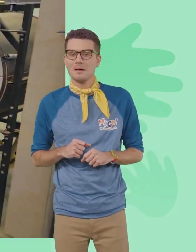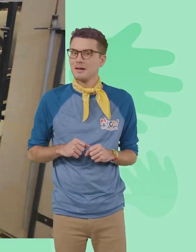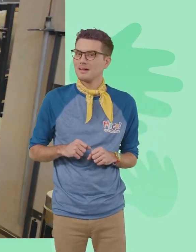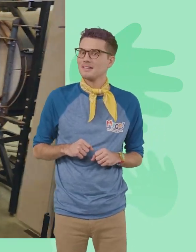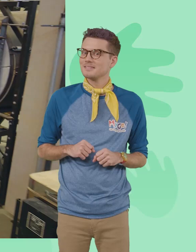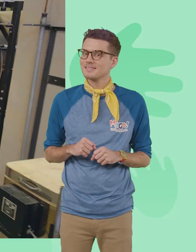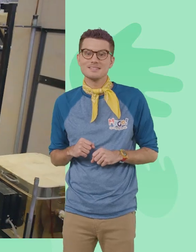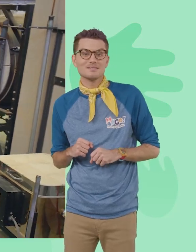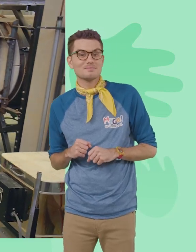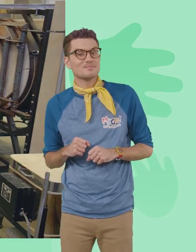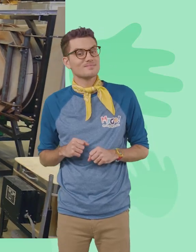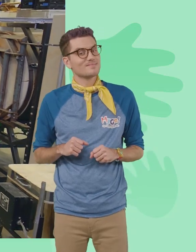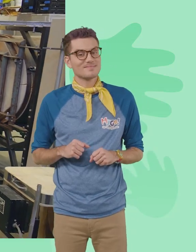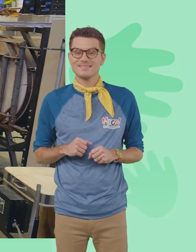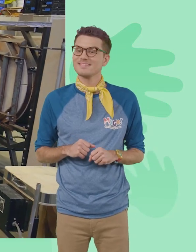We'll be right back. We'll